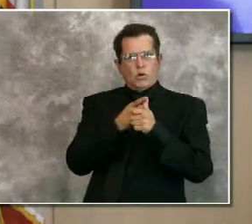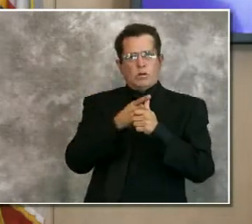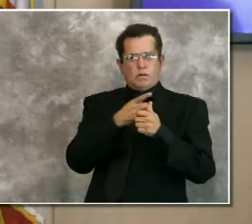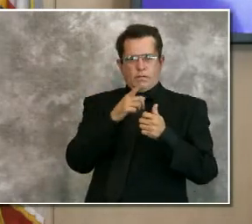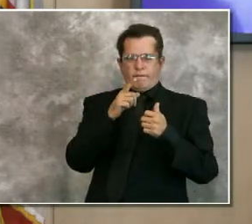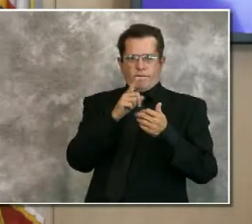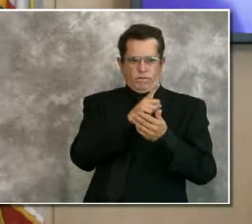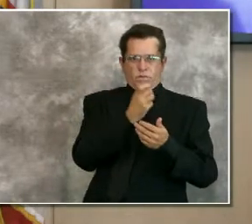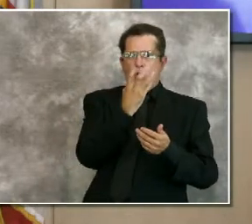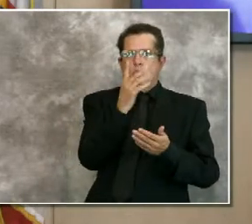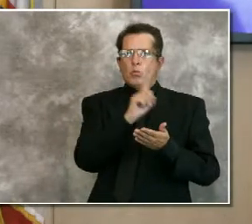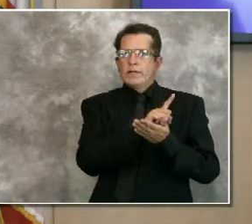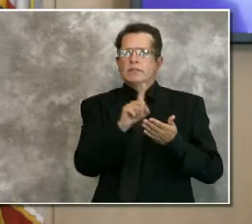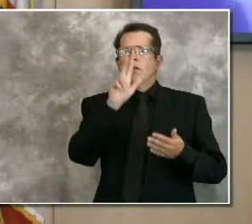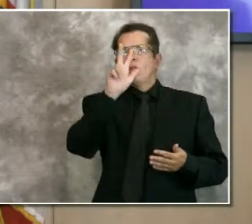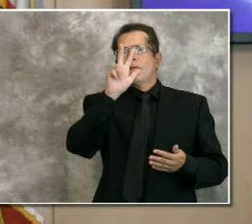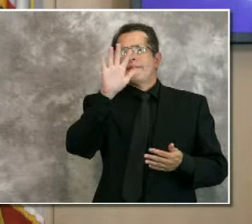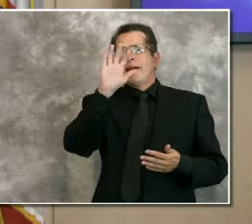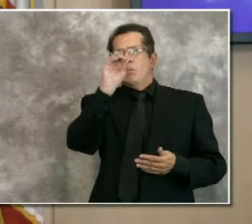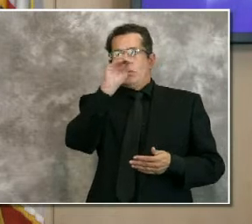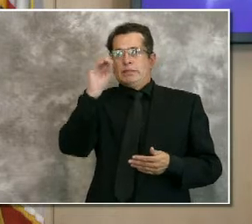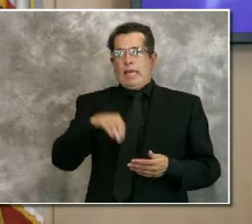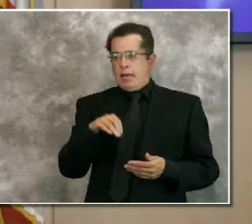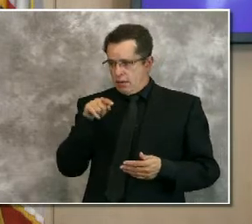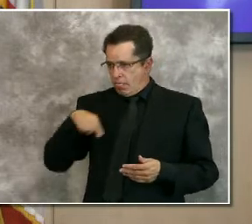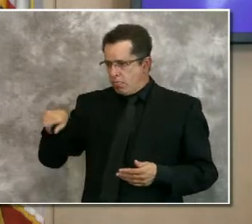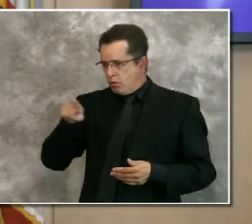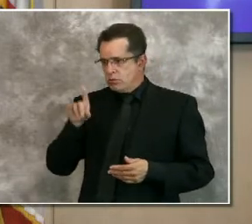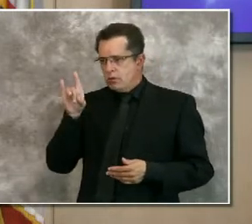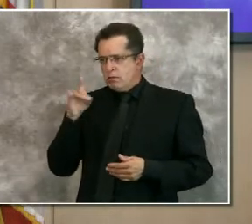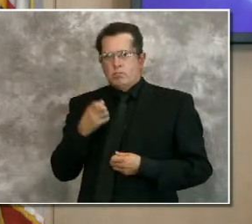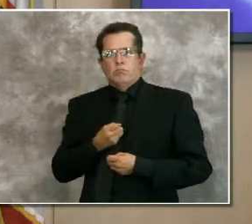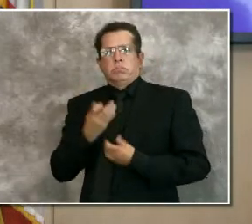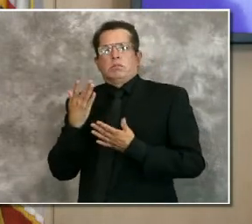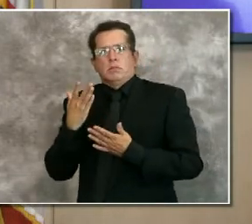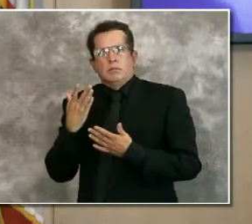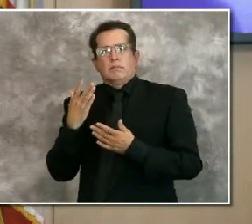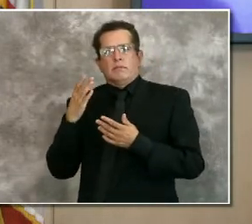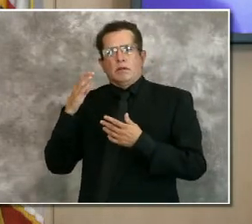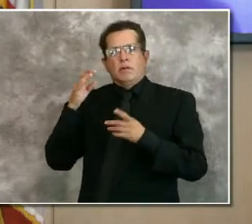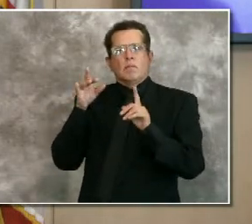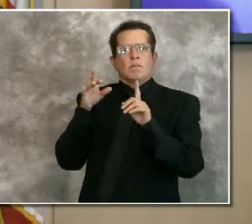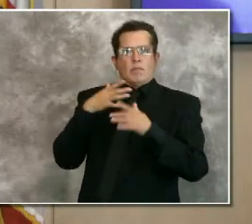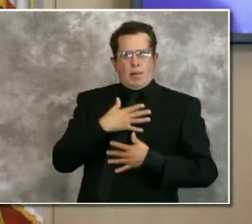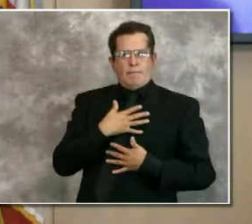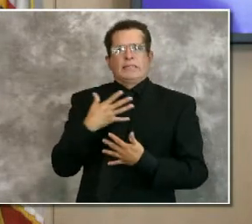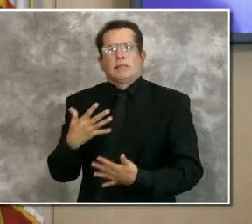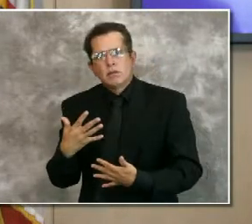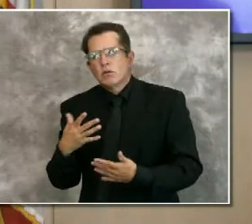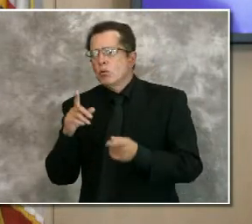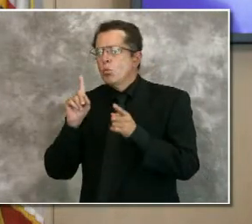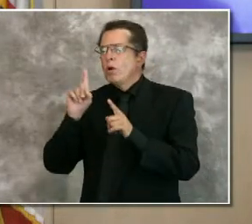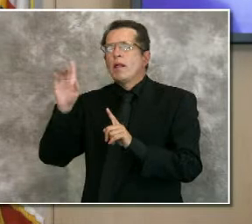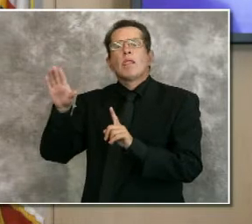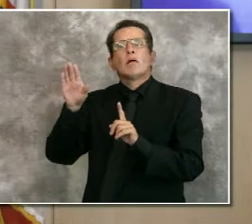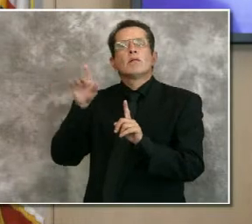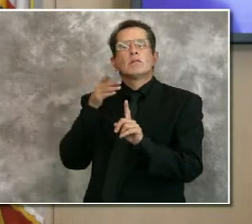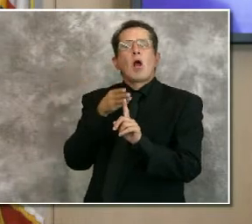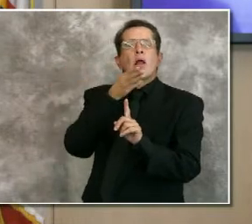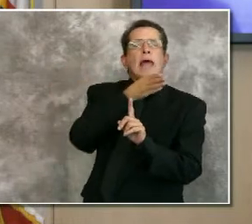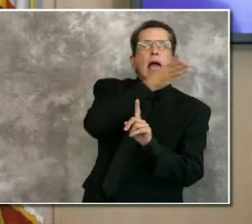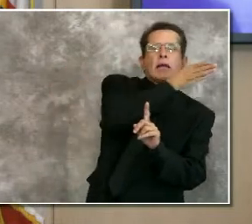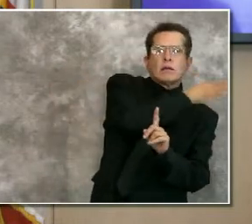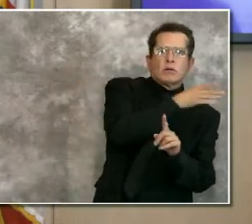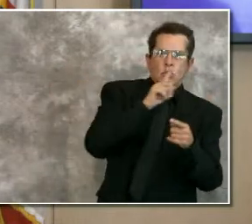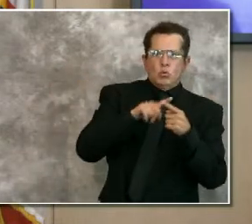35% of people who tested positive actually gave information about their close contacts to the tracers.